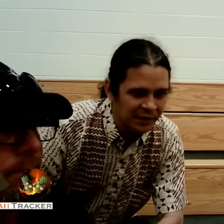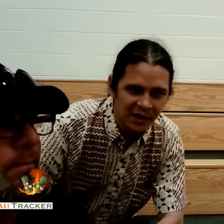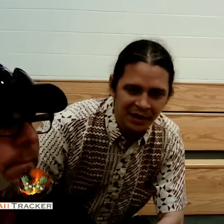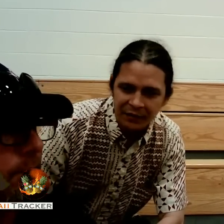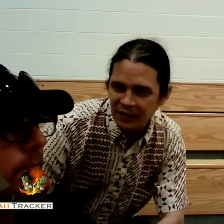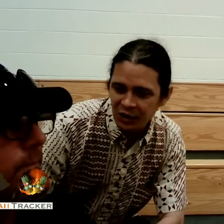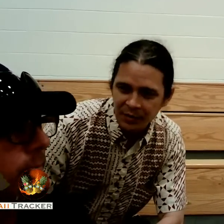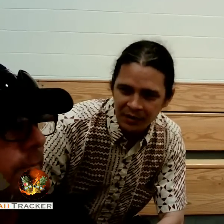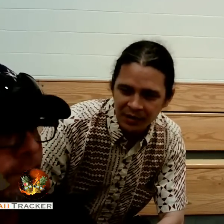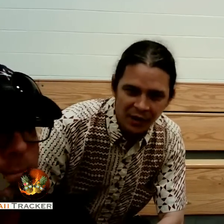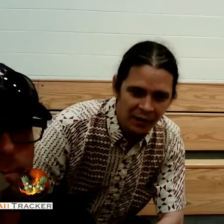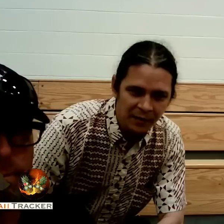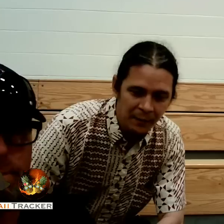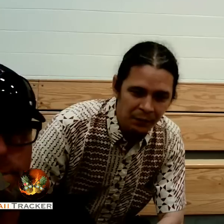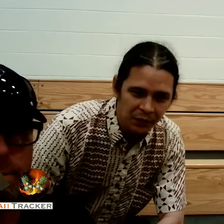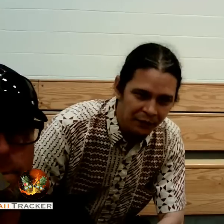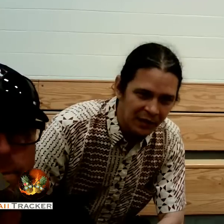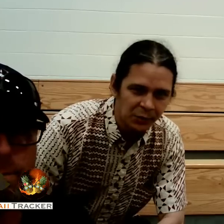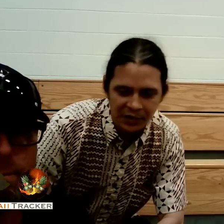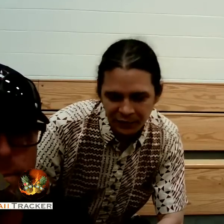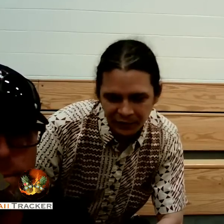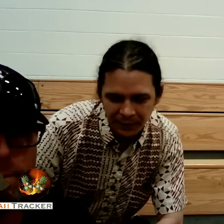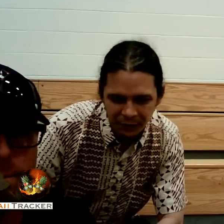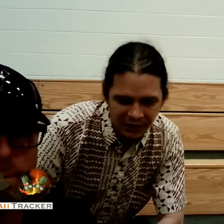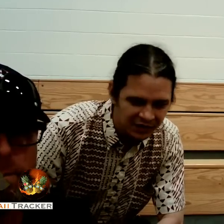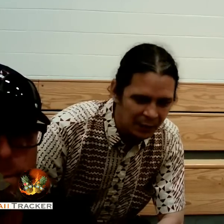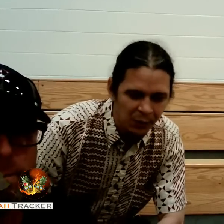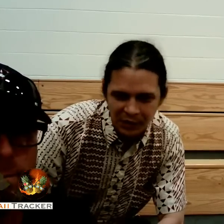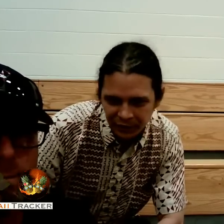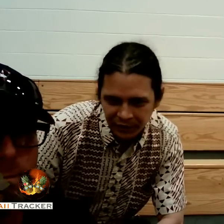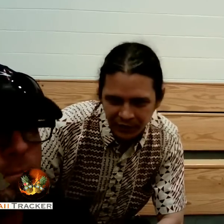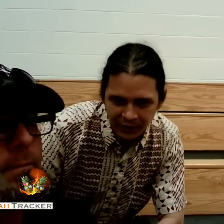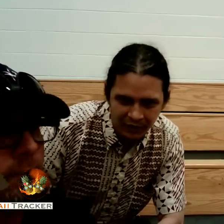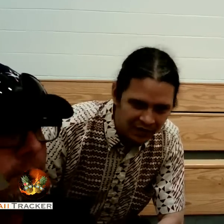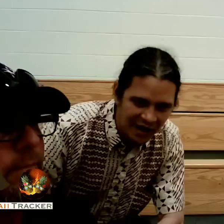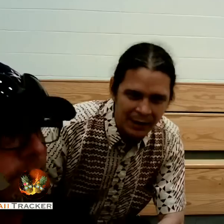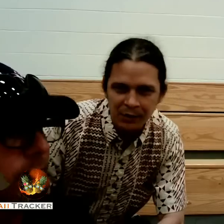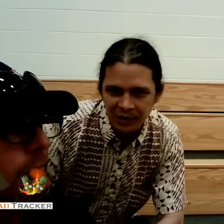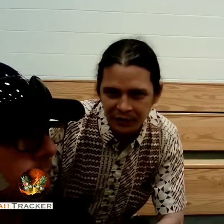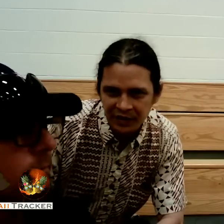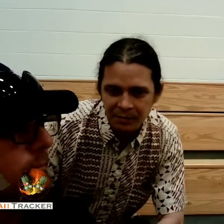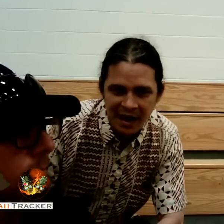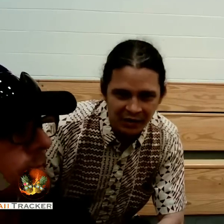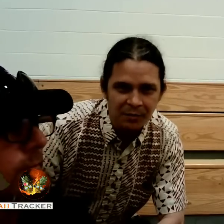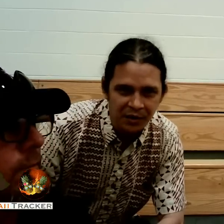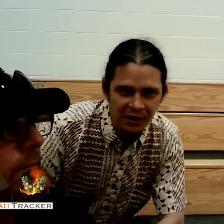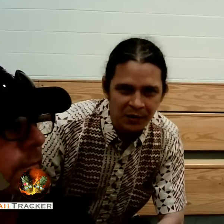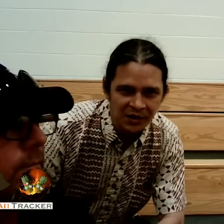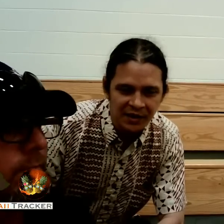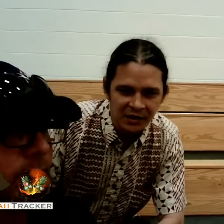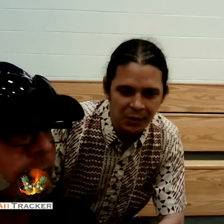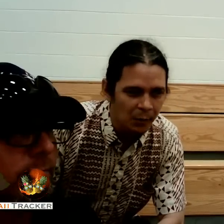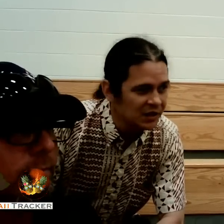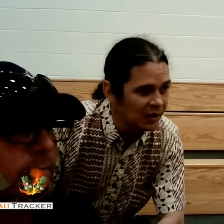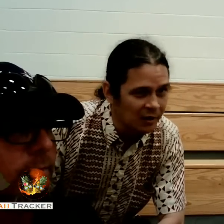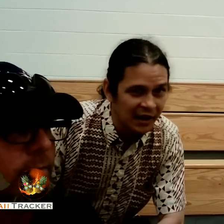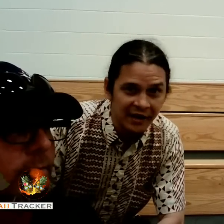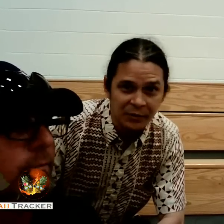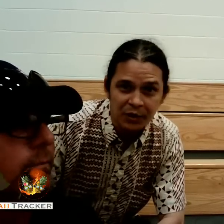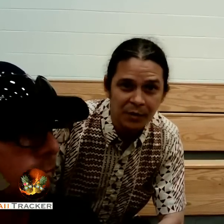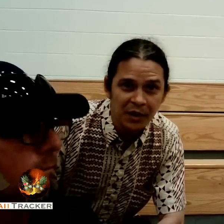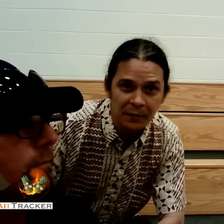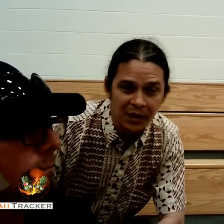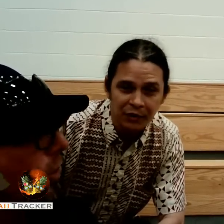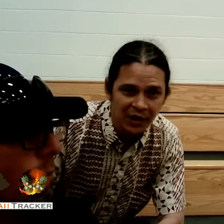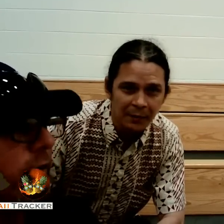will come in, that's big enough, that's will come in, and then that's will move. Steve will leave. And Tanya will leave. It's back in the community. So it always starts